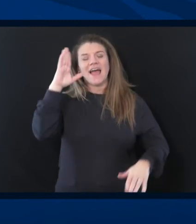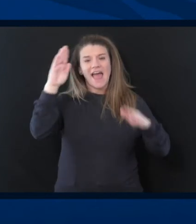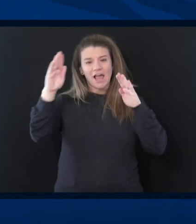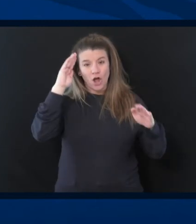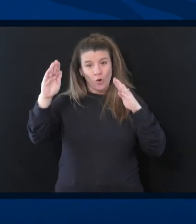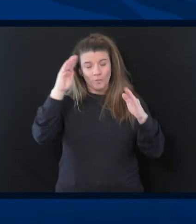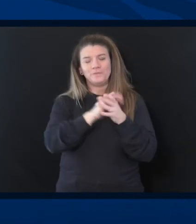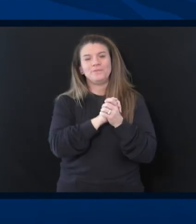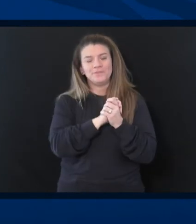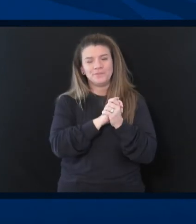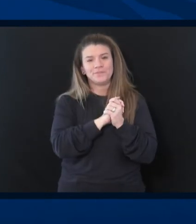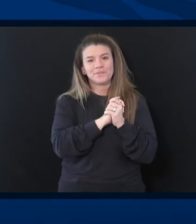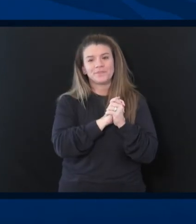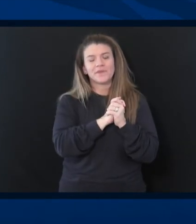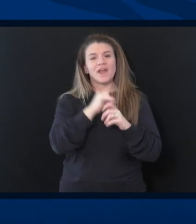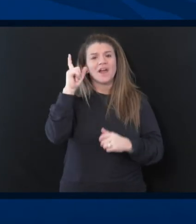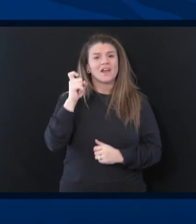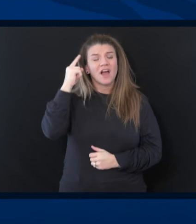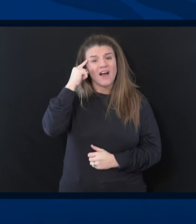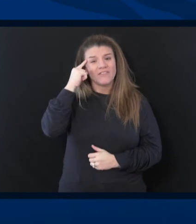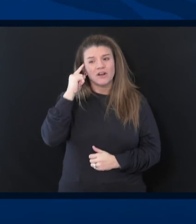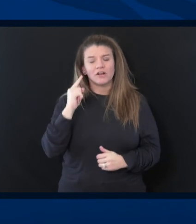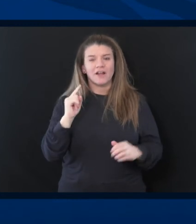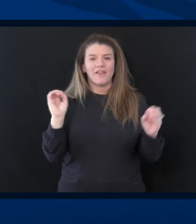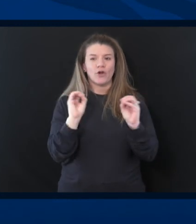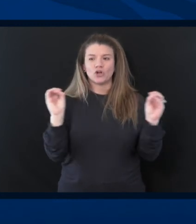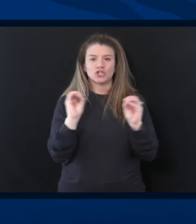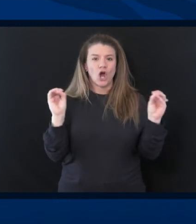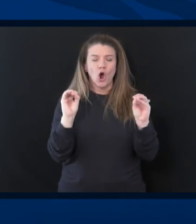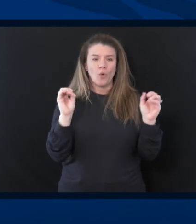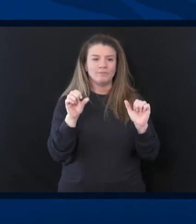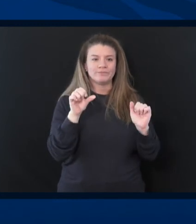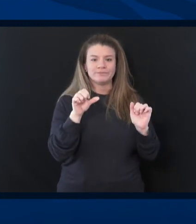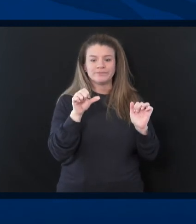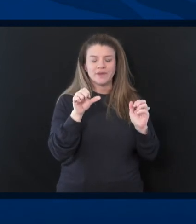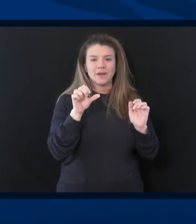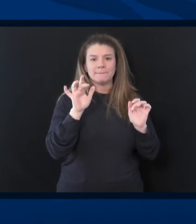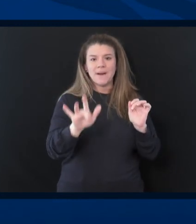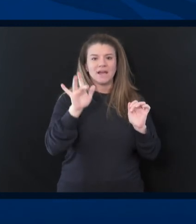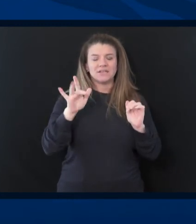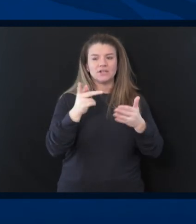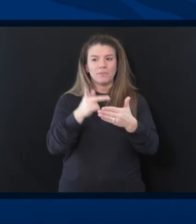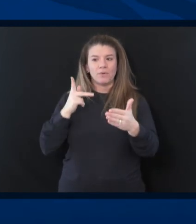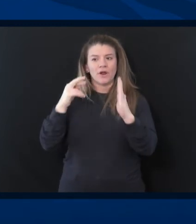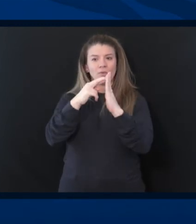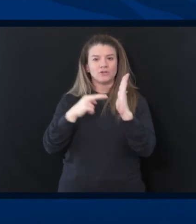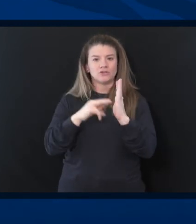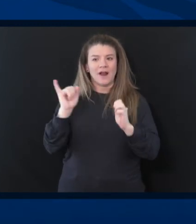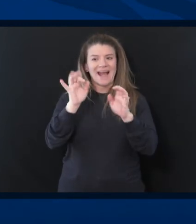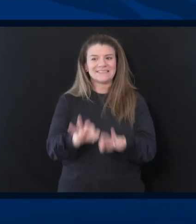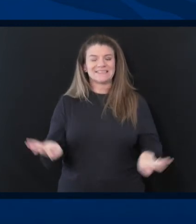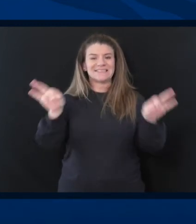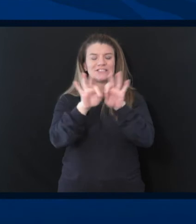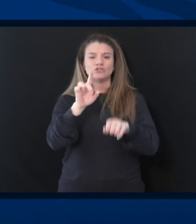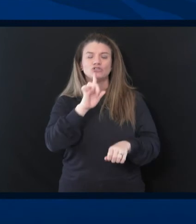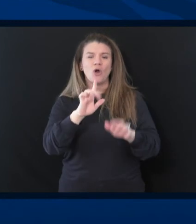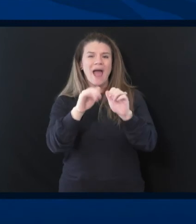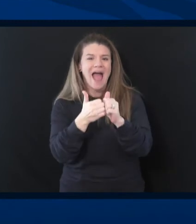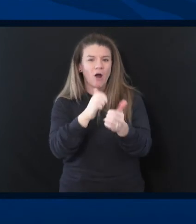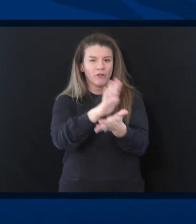Hello, Governor, there's no button on Everbridge to pre-register as, quote, essential. So how are those